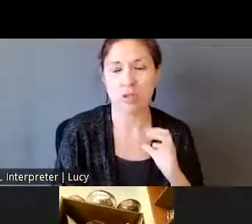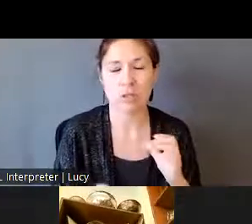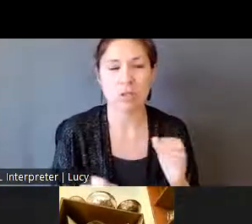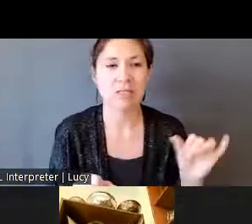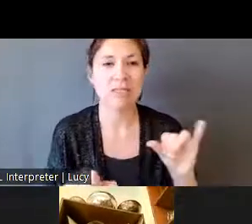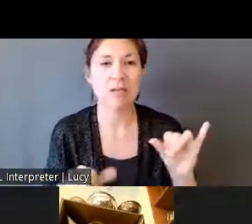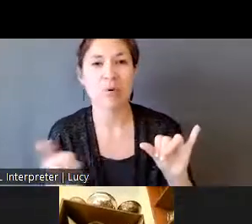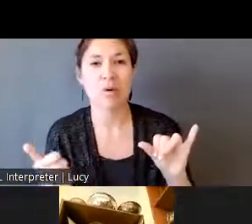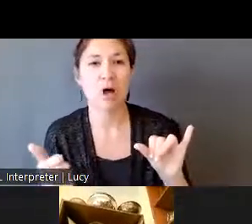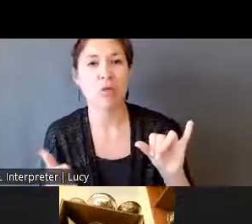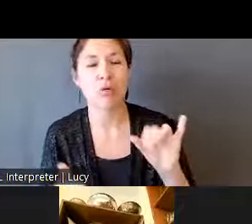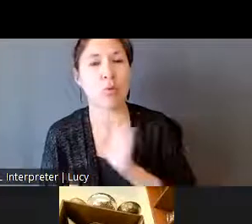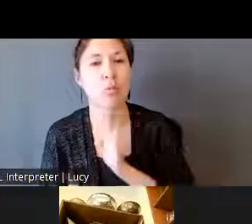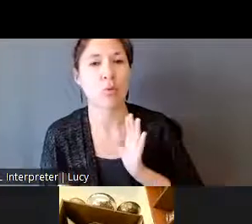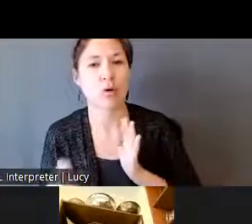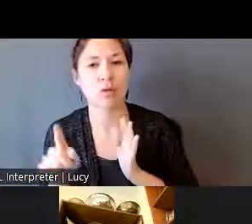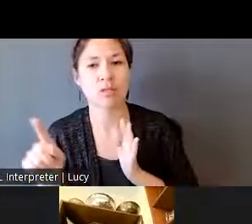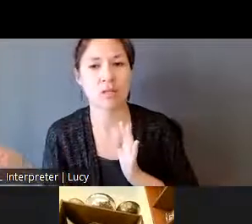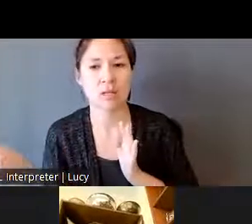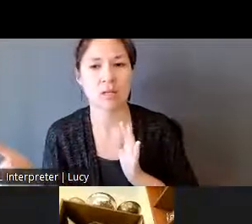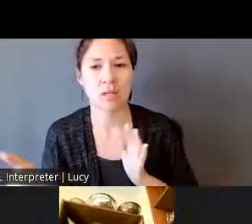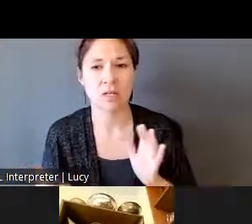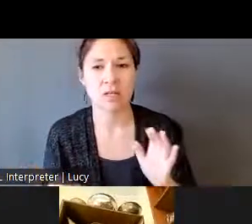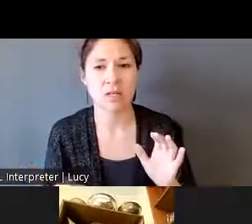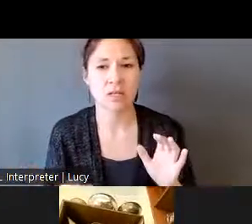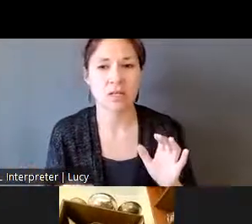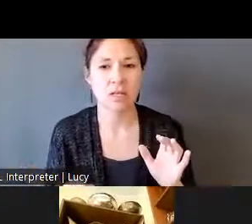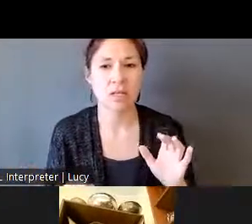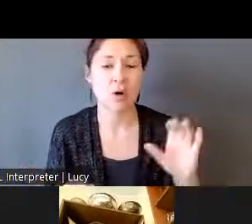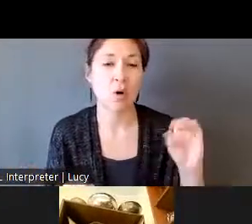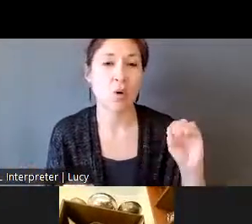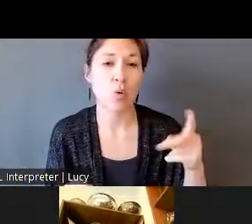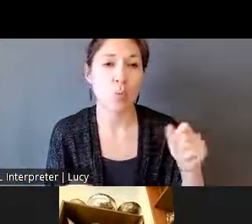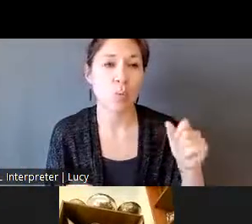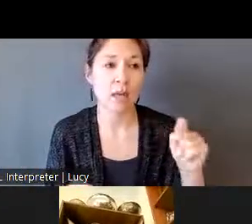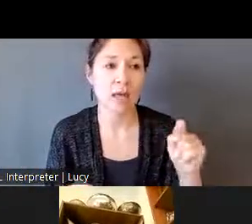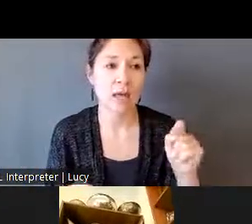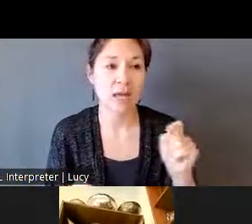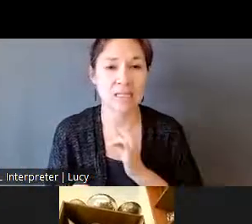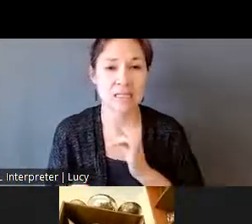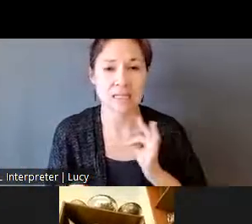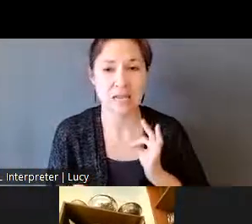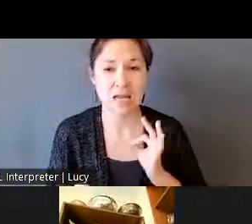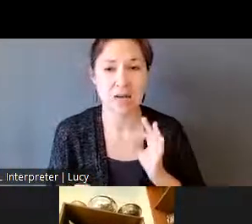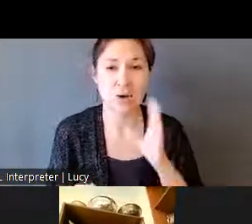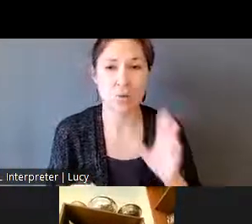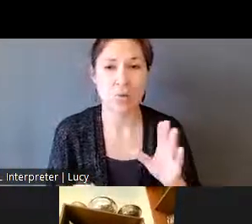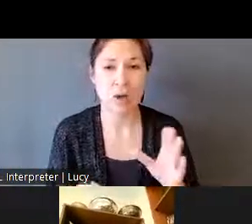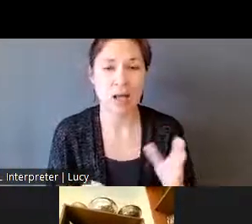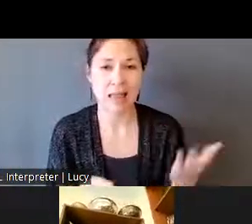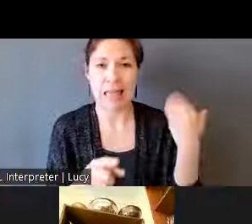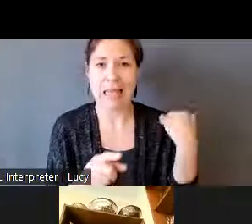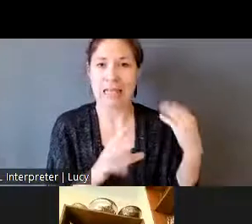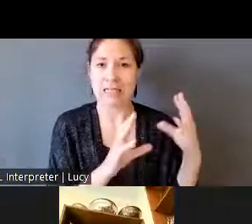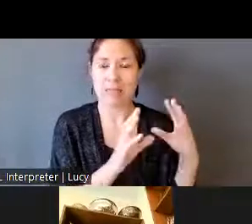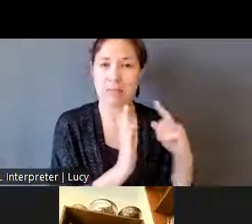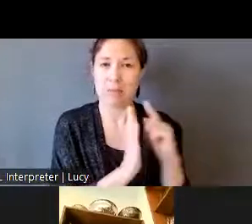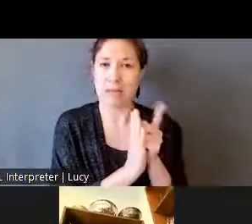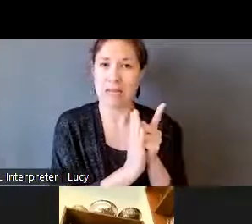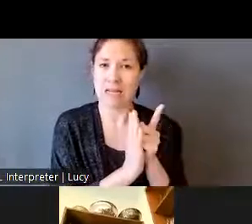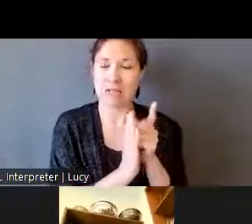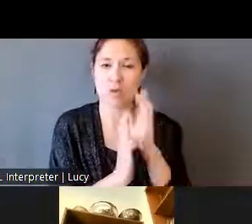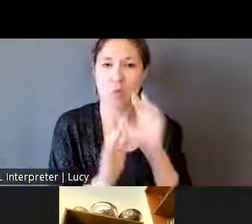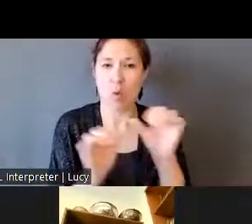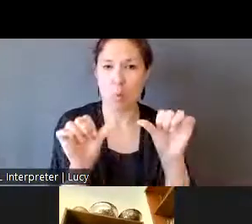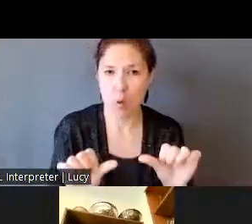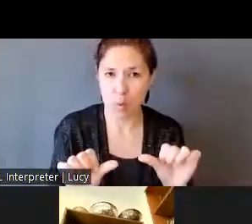commissioners chair. So what we do at OPAT staff is that we post draft minutes online. And then when we get back